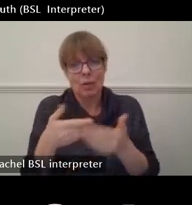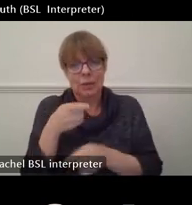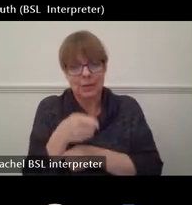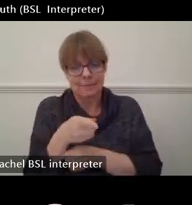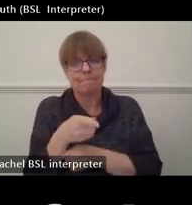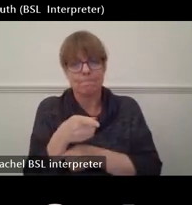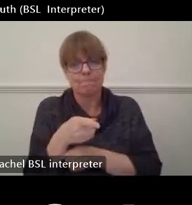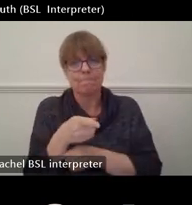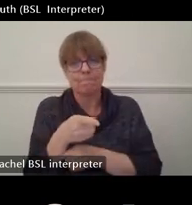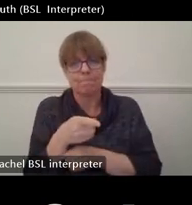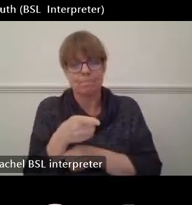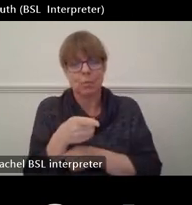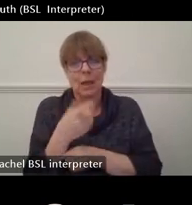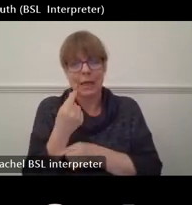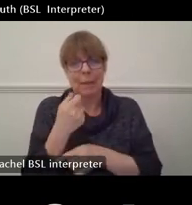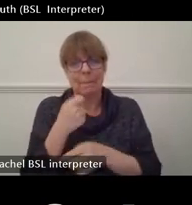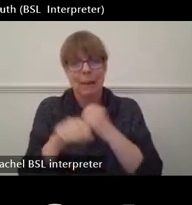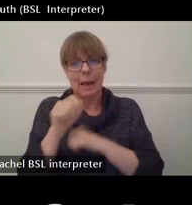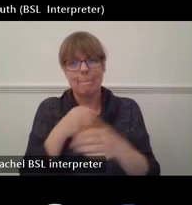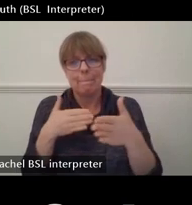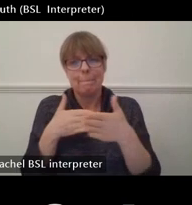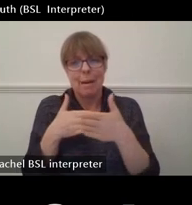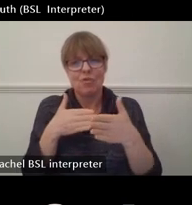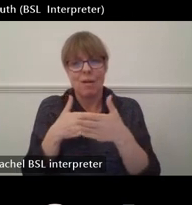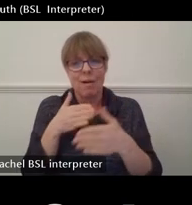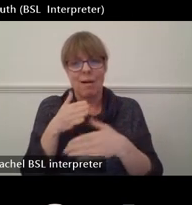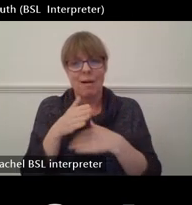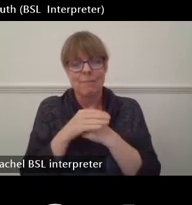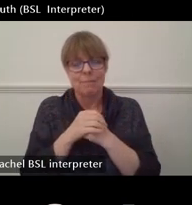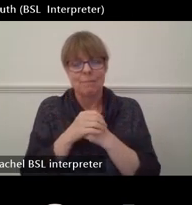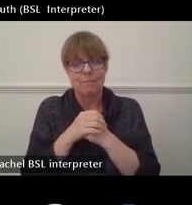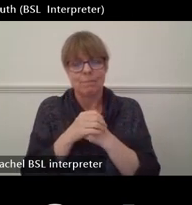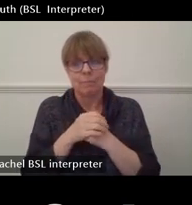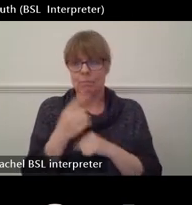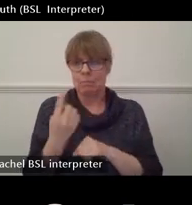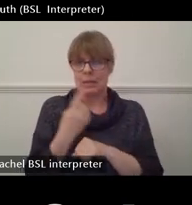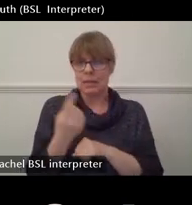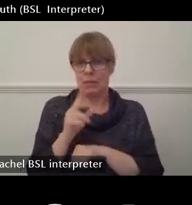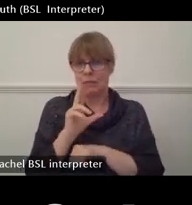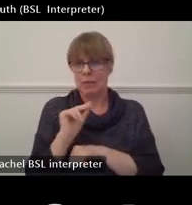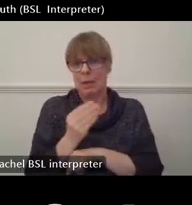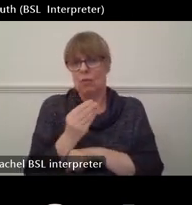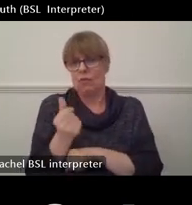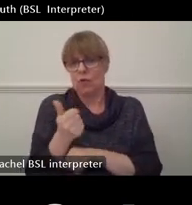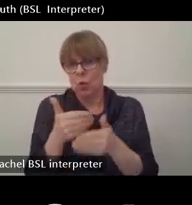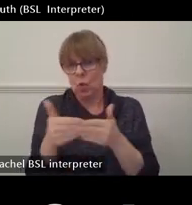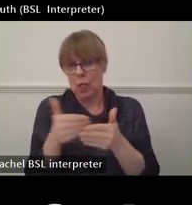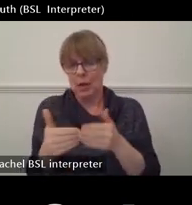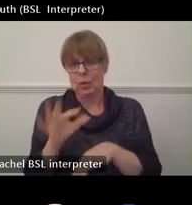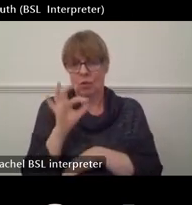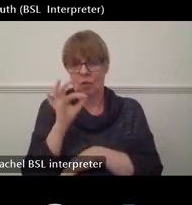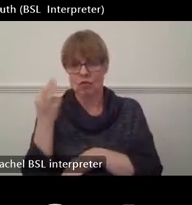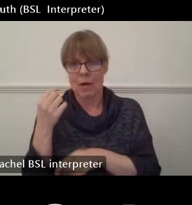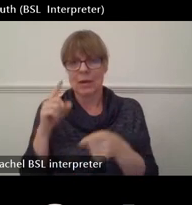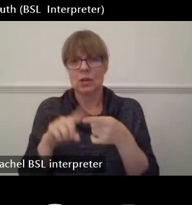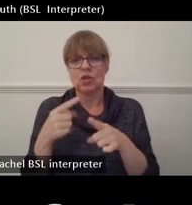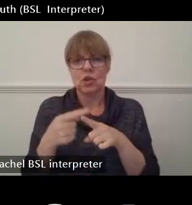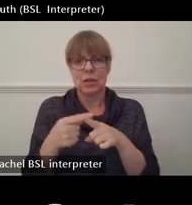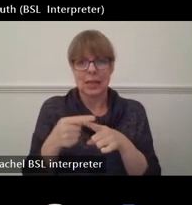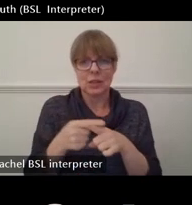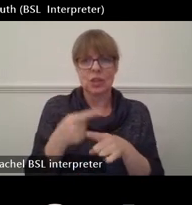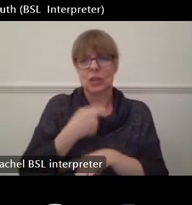quite a big barrier, because I speak a few languages. I speak French, I speak English, I